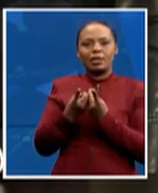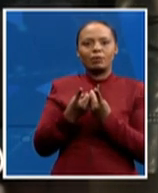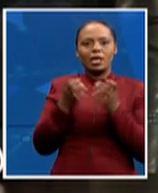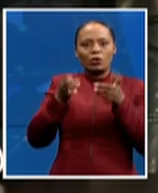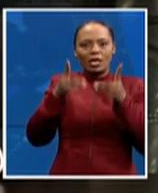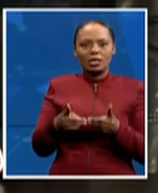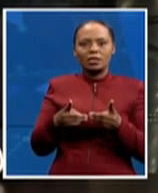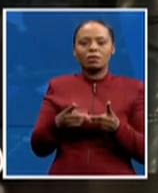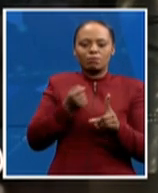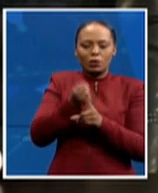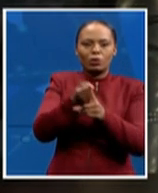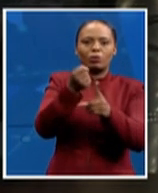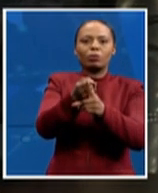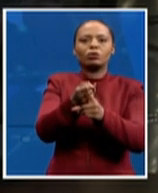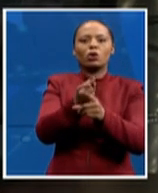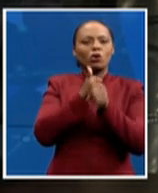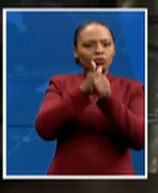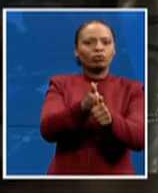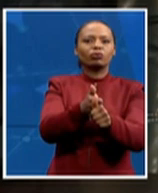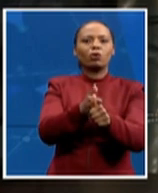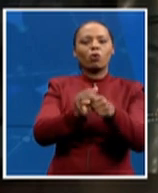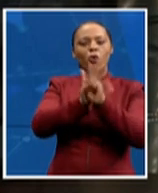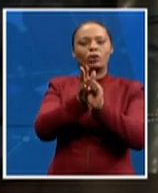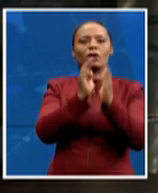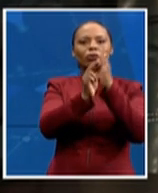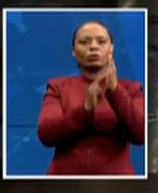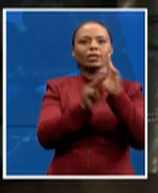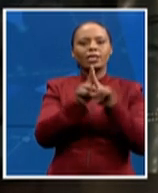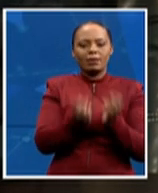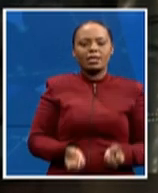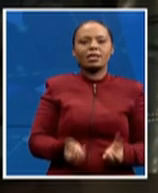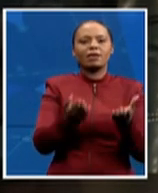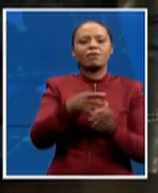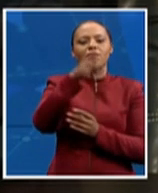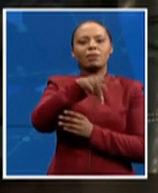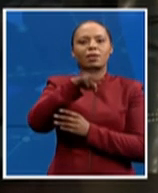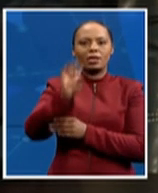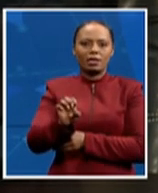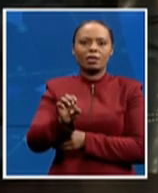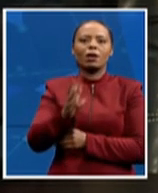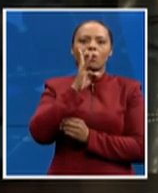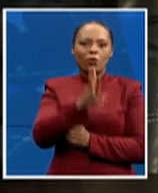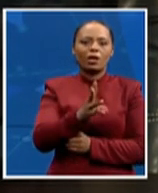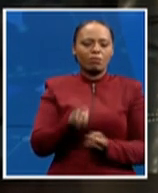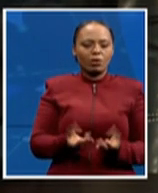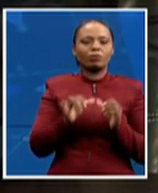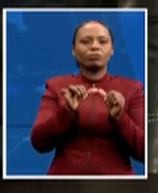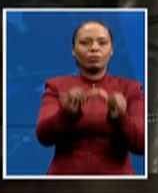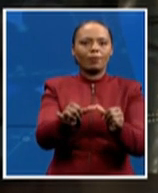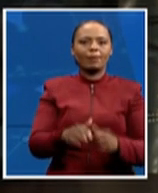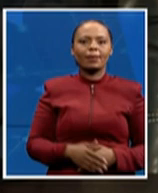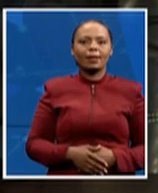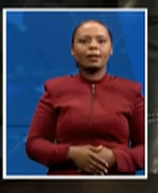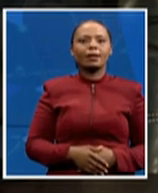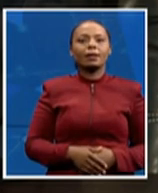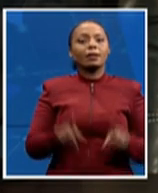provide necessary PPEs. With regard to the status quo when it comes to COVID-19,